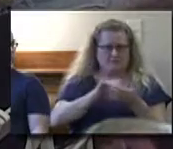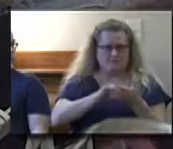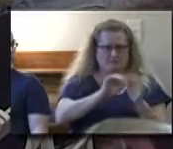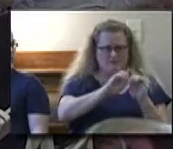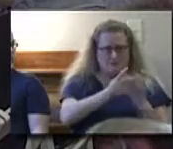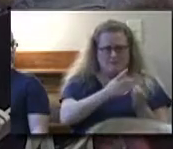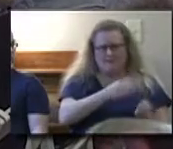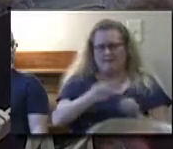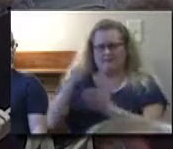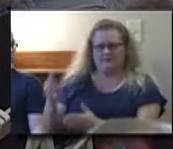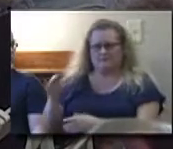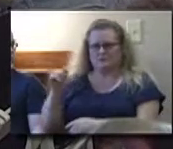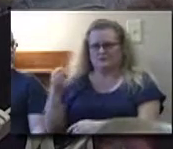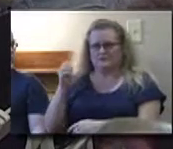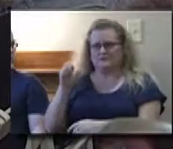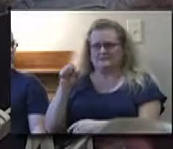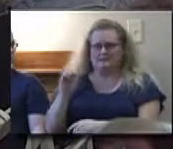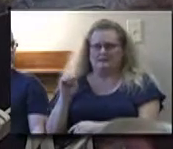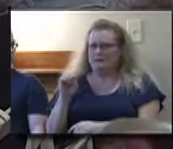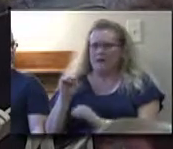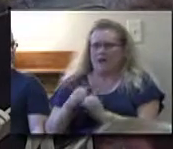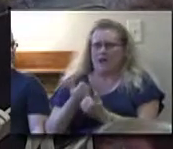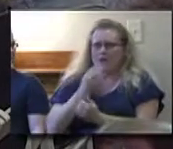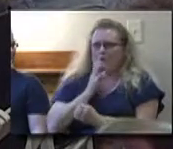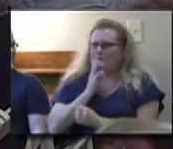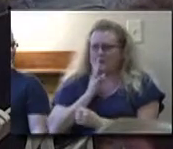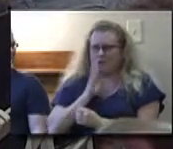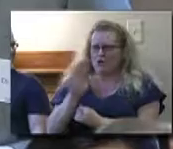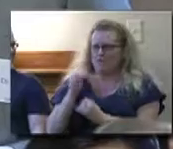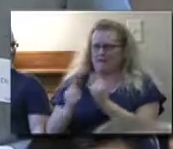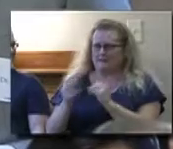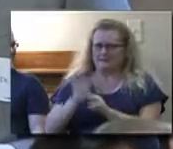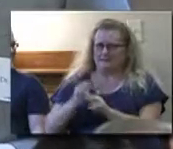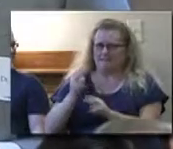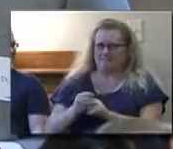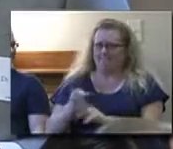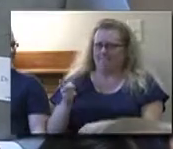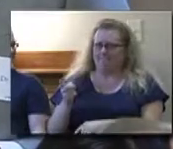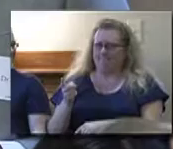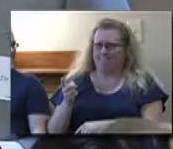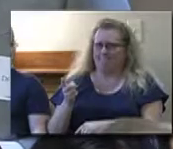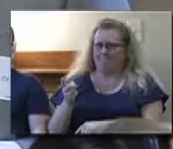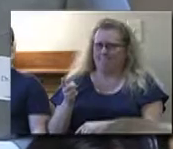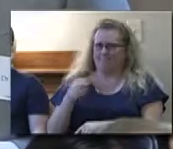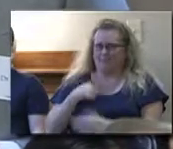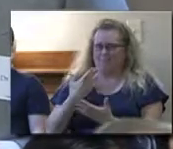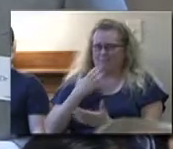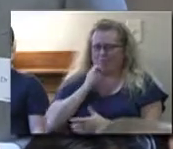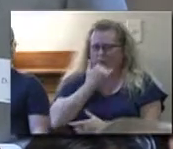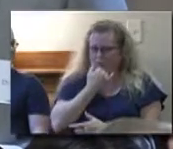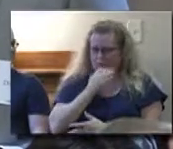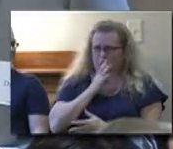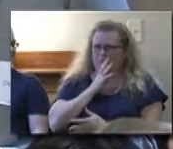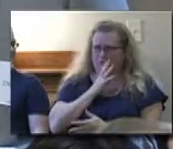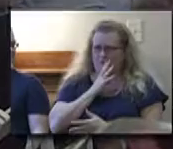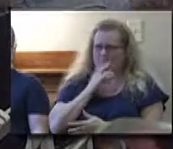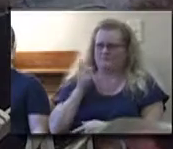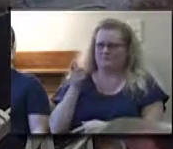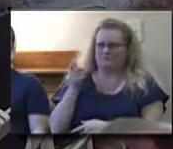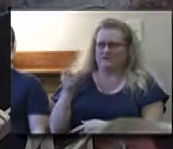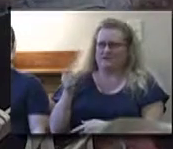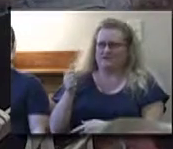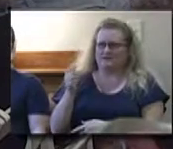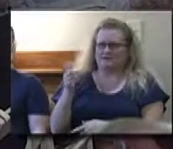and Jesse, help me with this pronunciation last time. Because I'm no doubt butcher it, and I don't want to do that.